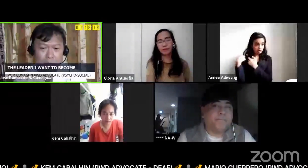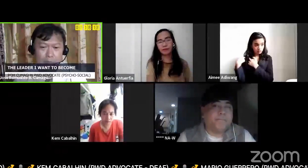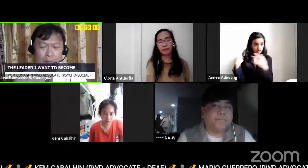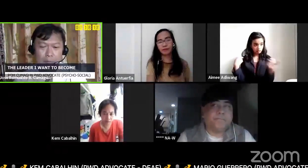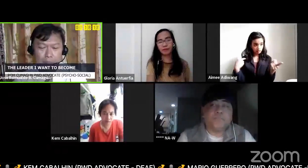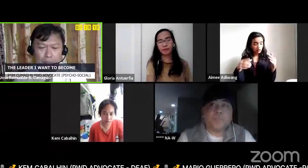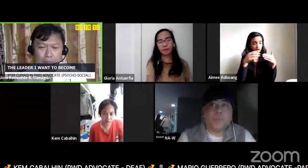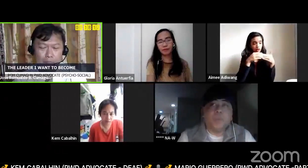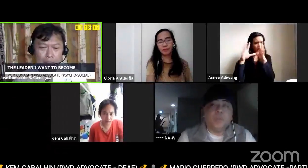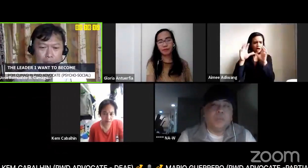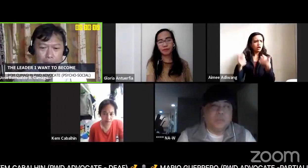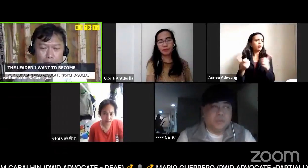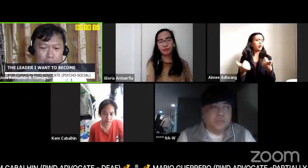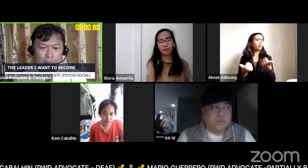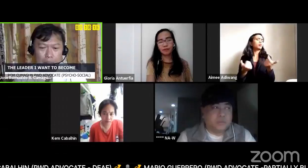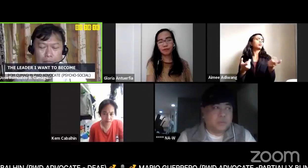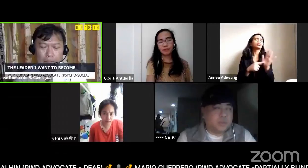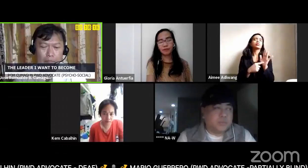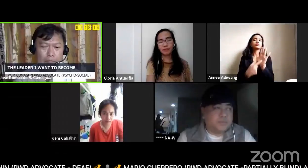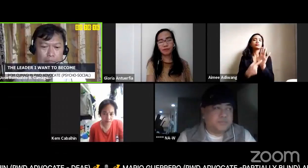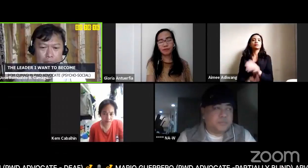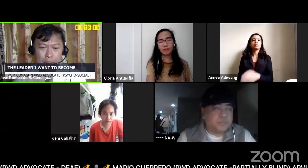leadership?